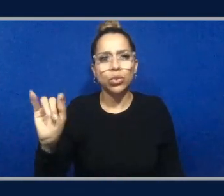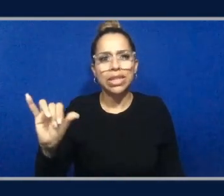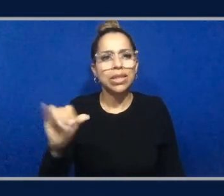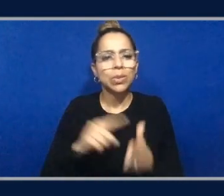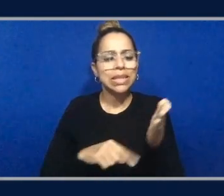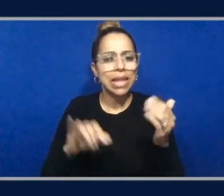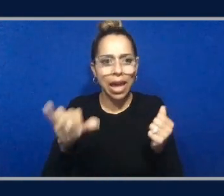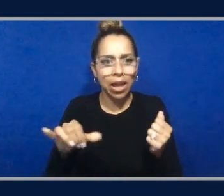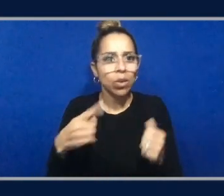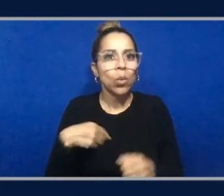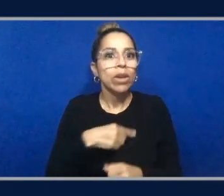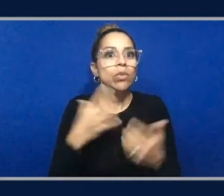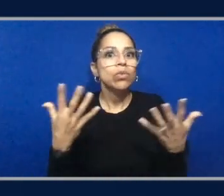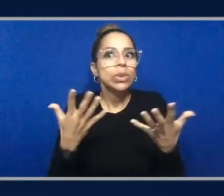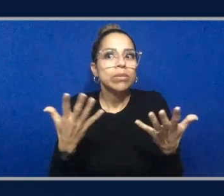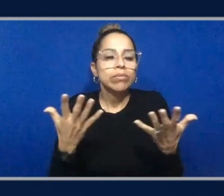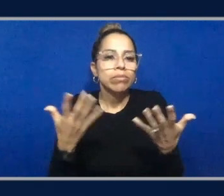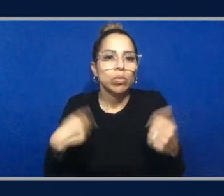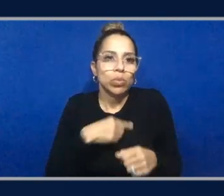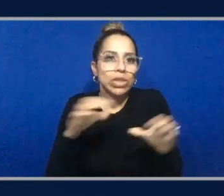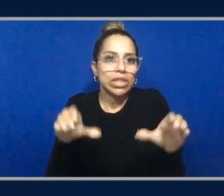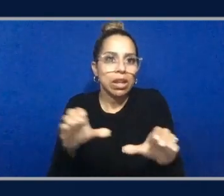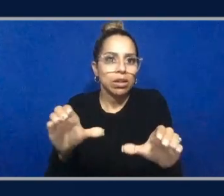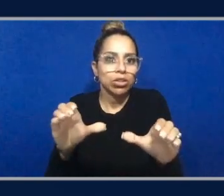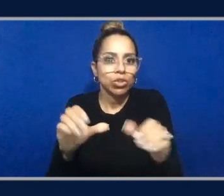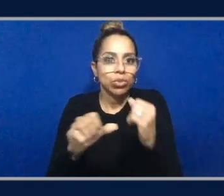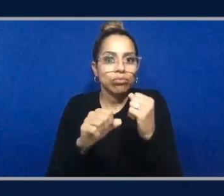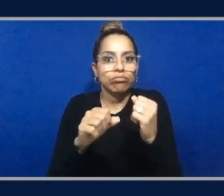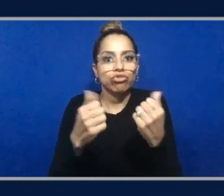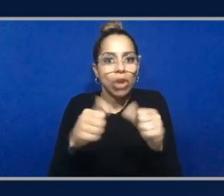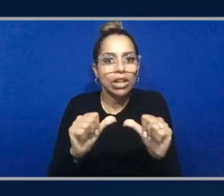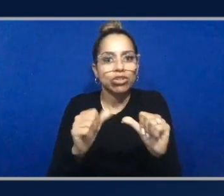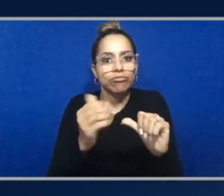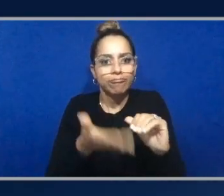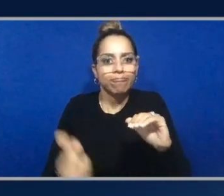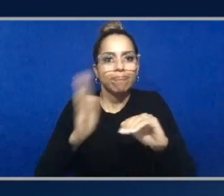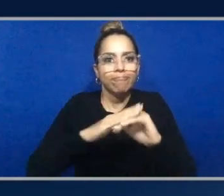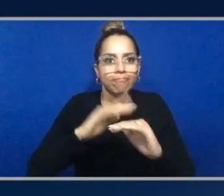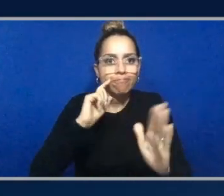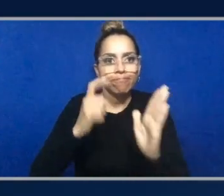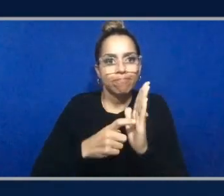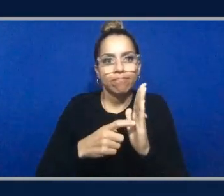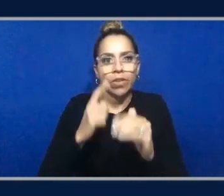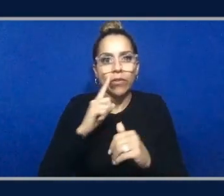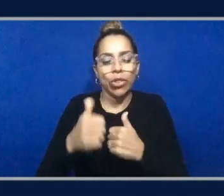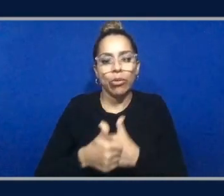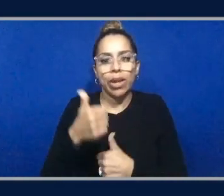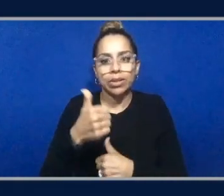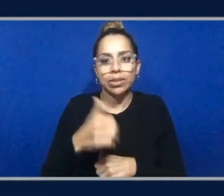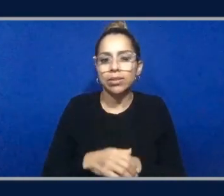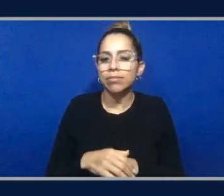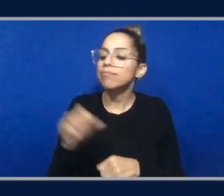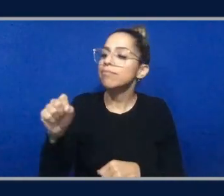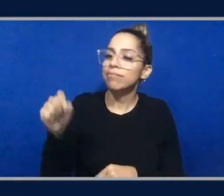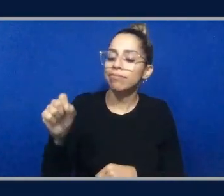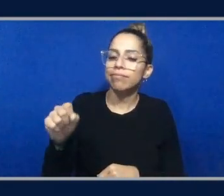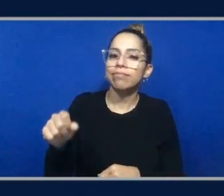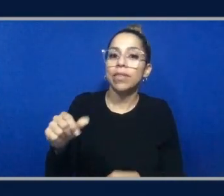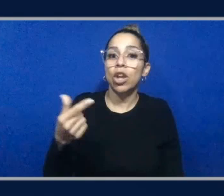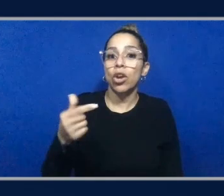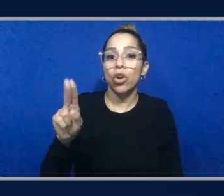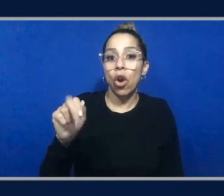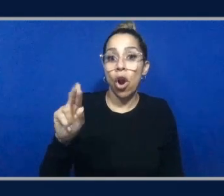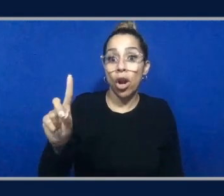threats. Absolutely. So GuardDuty is our threat detection service, and that means it helps you detect